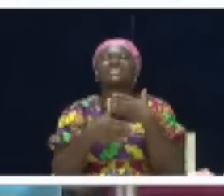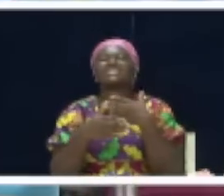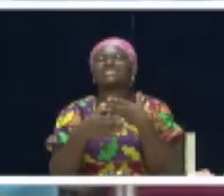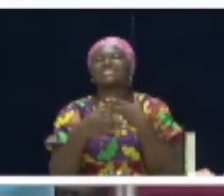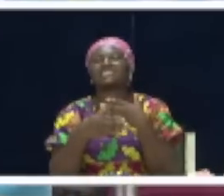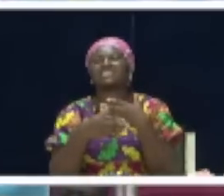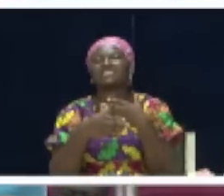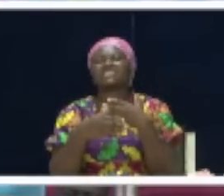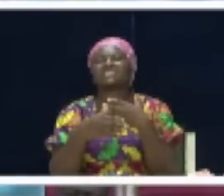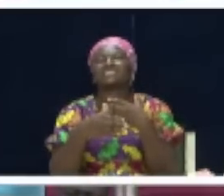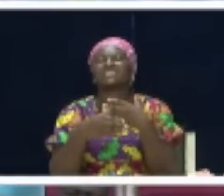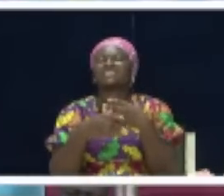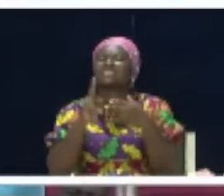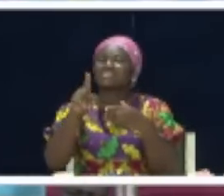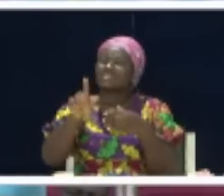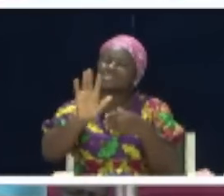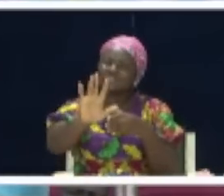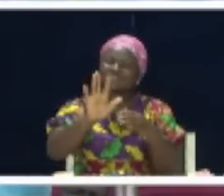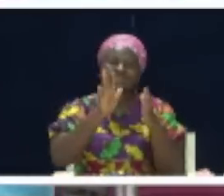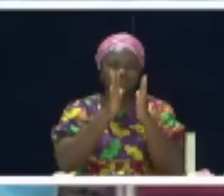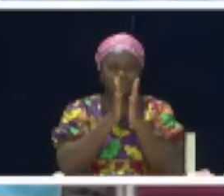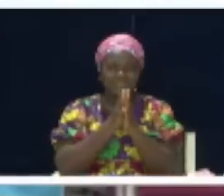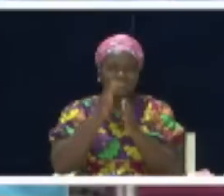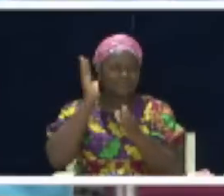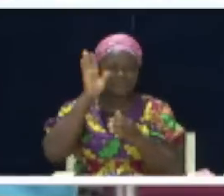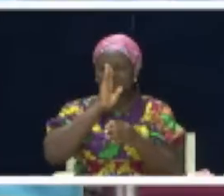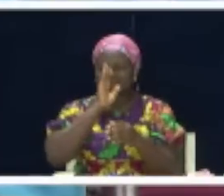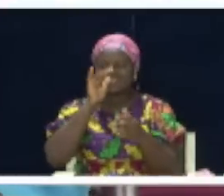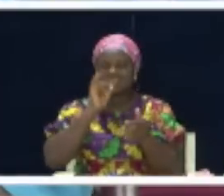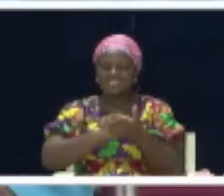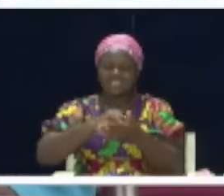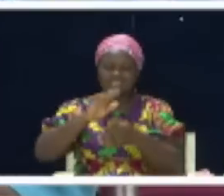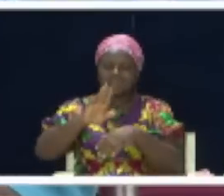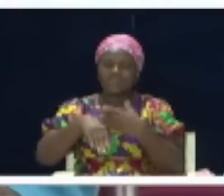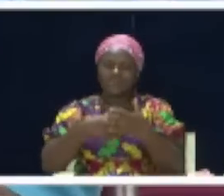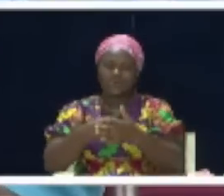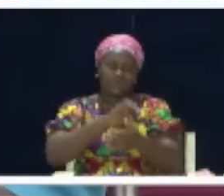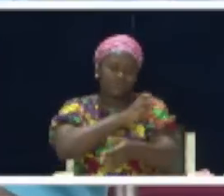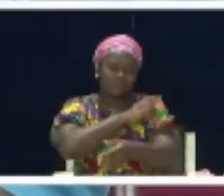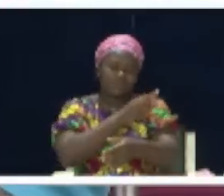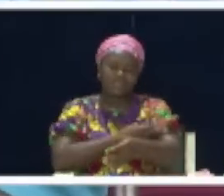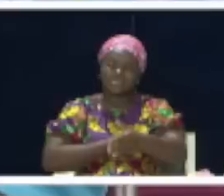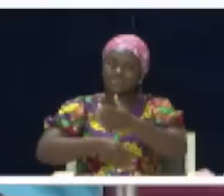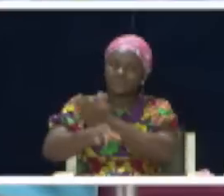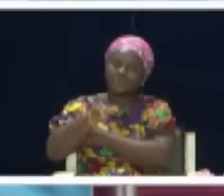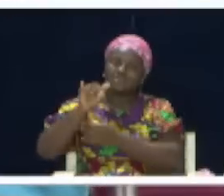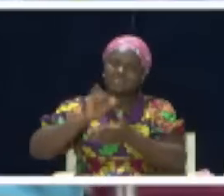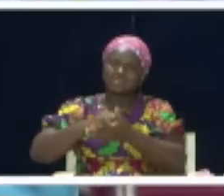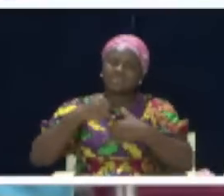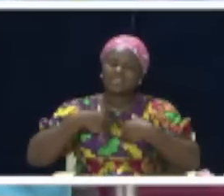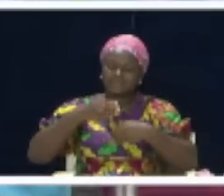your prayer will be that the Almighty God, who has sent his word to you tonight,